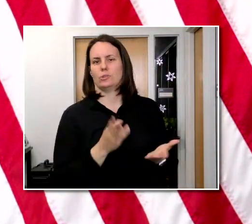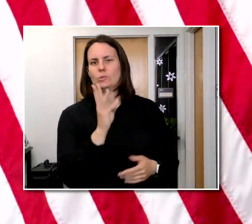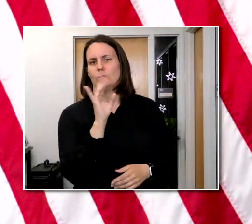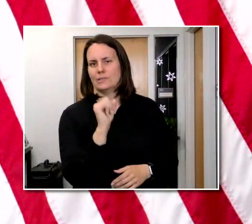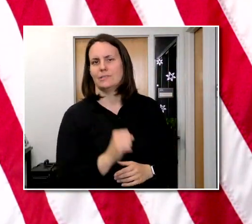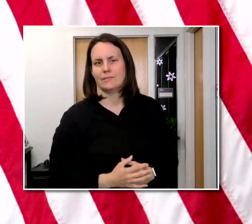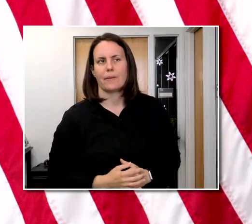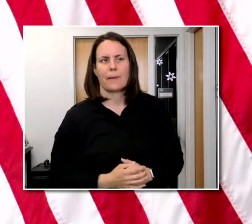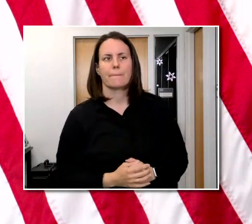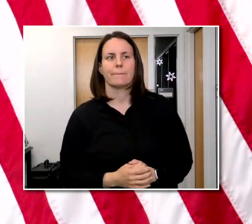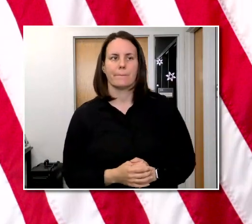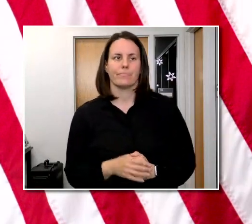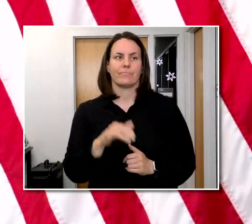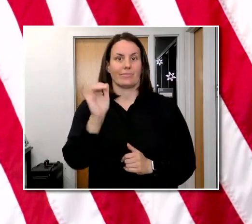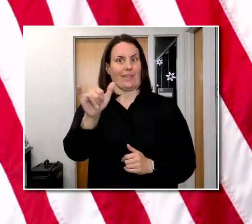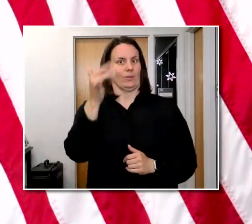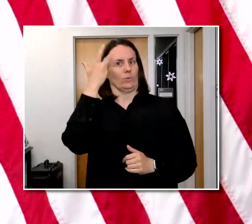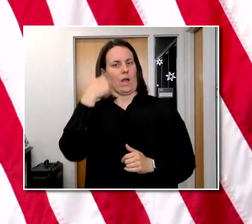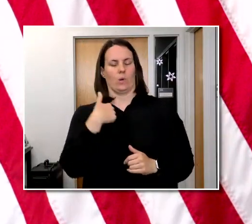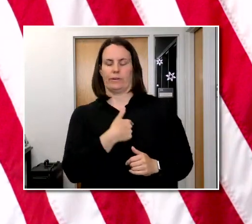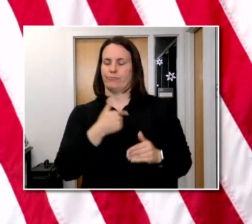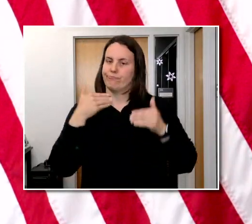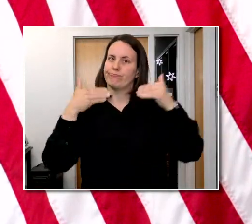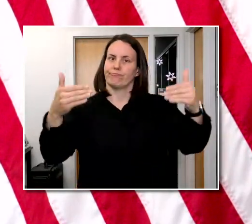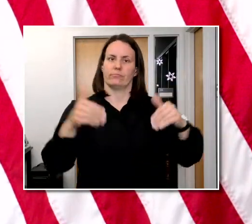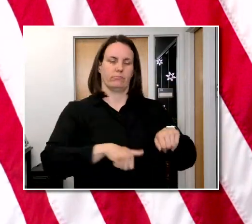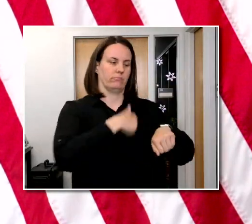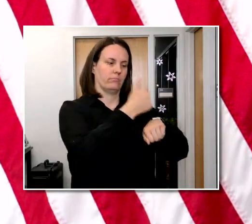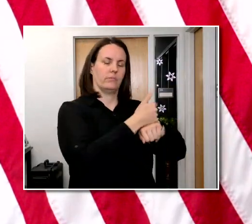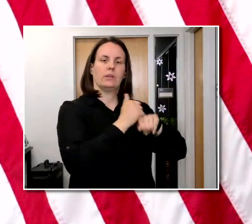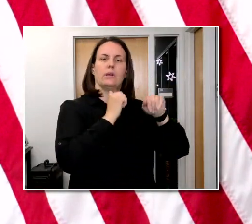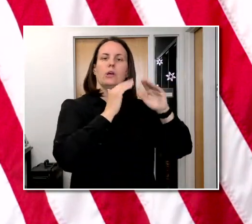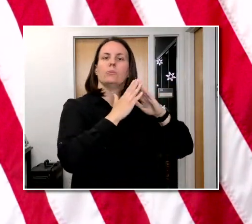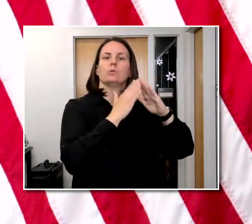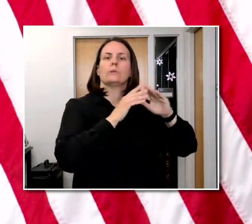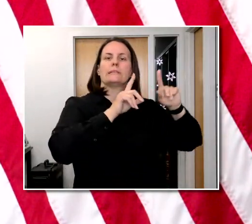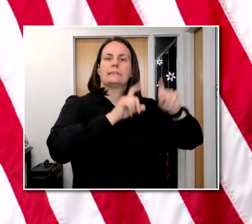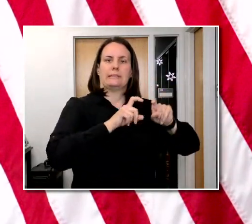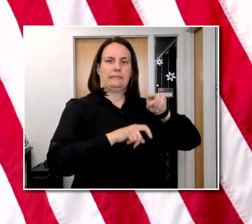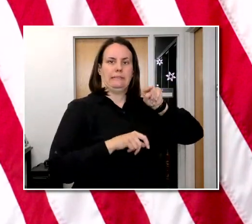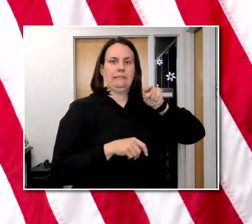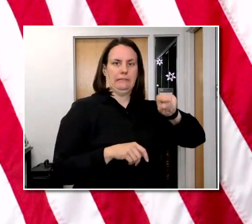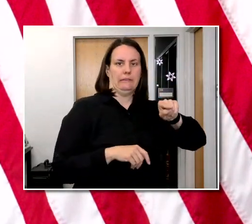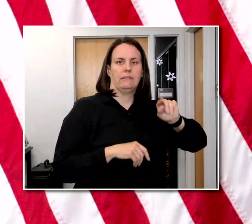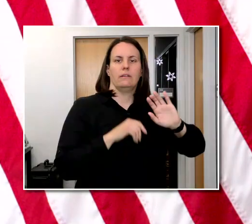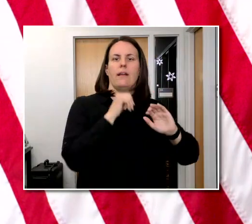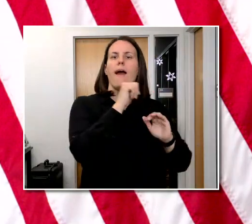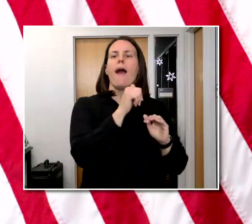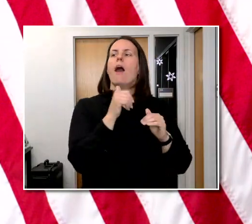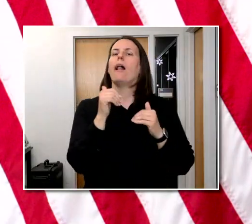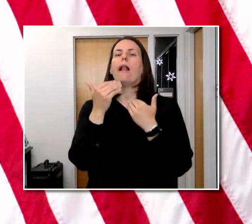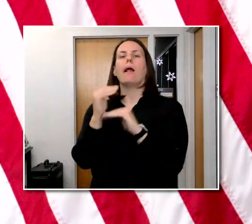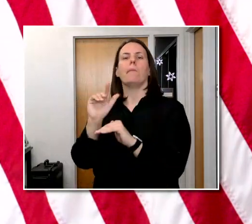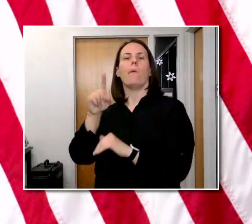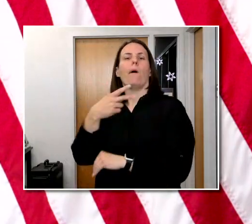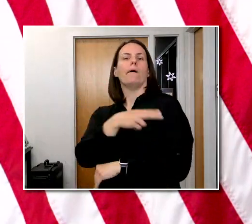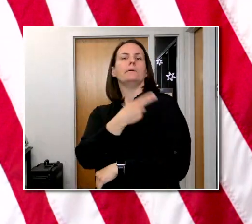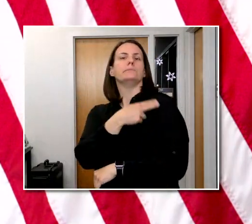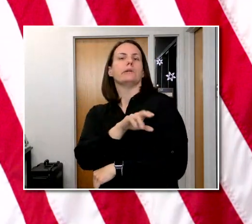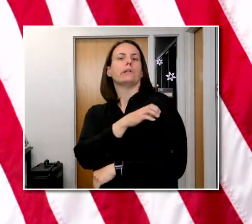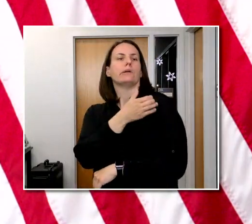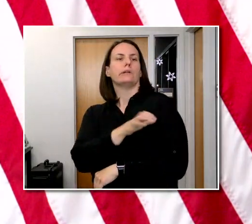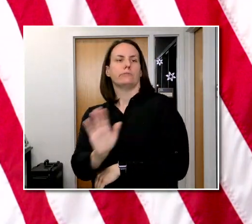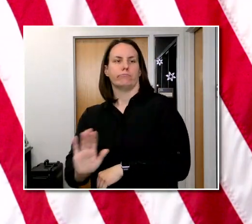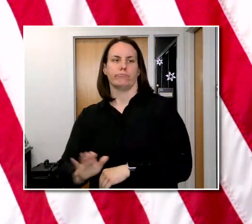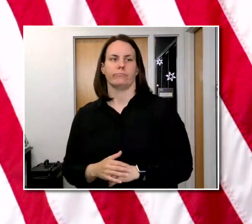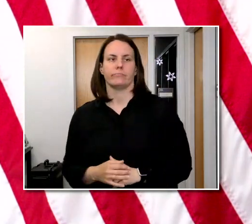why we are extending community testing. We are also working very closely with our healthcare partners and encouraging them